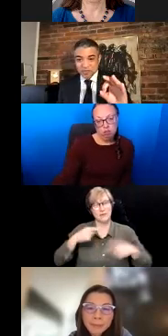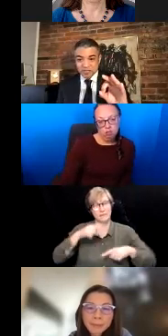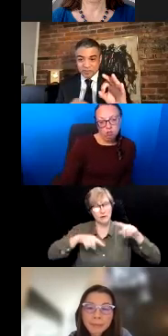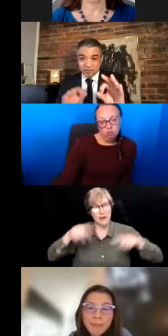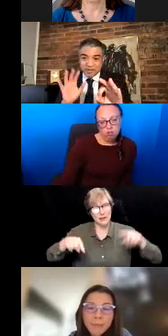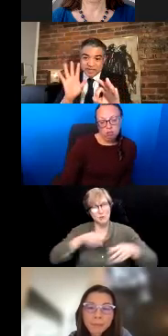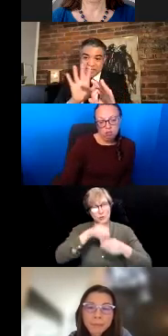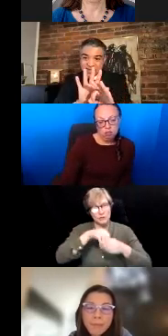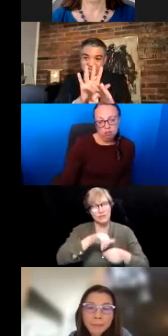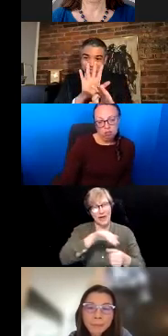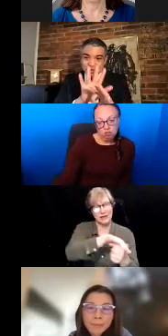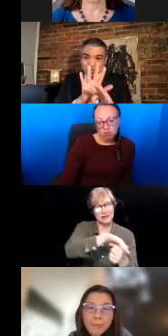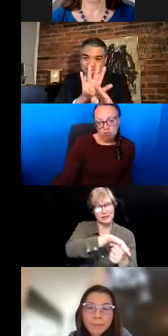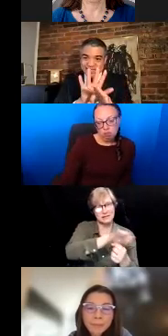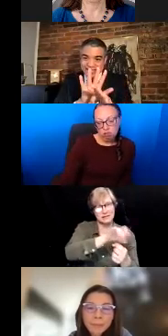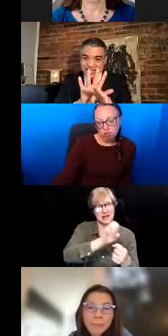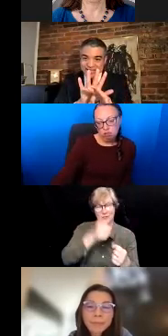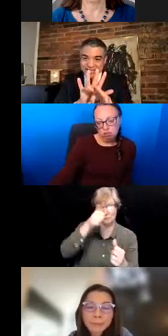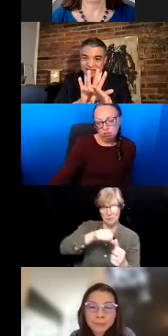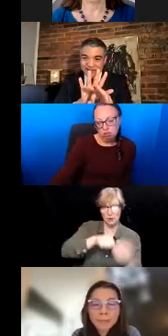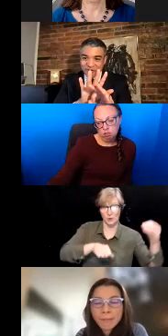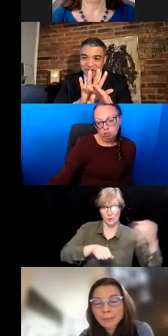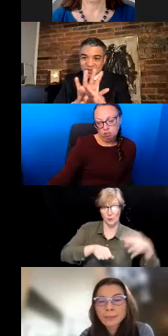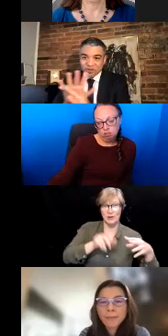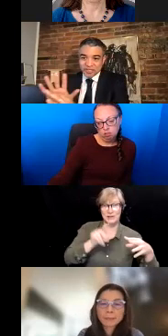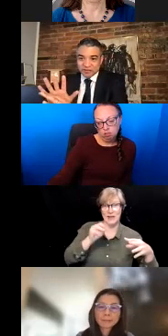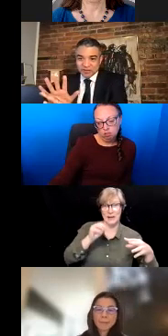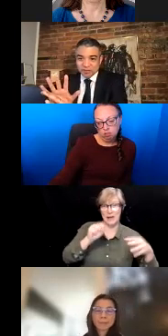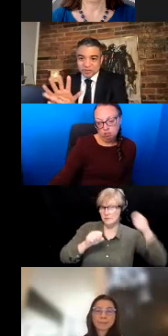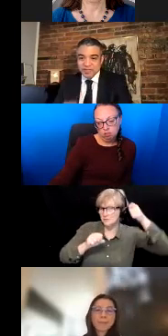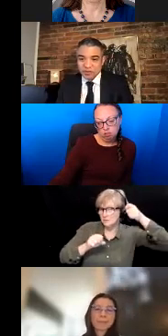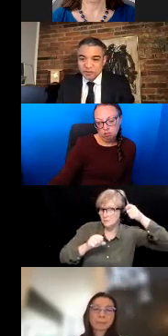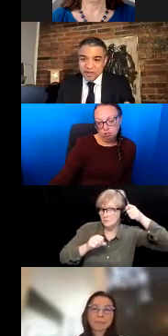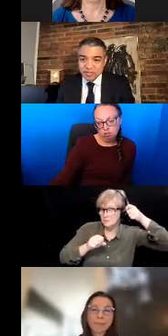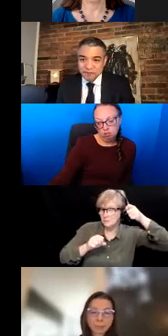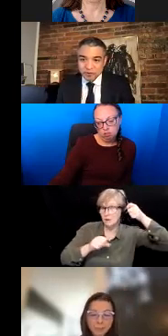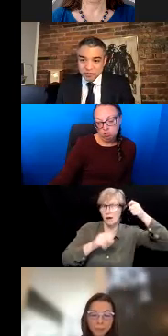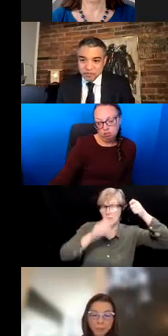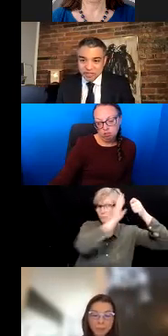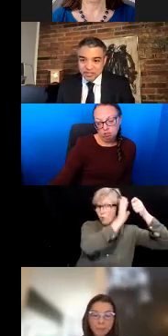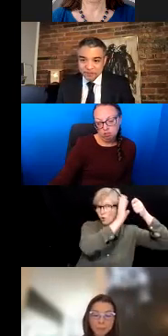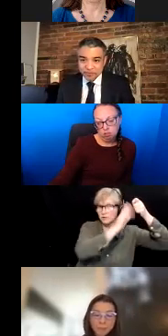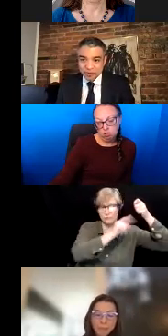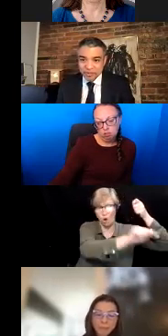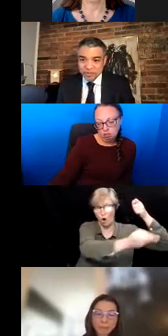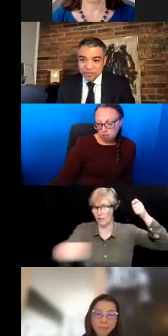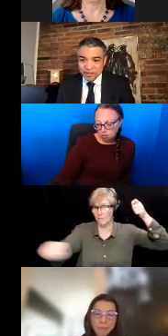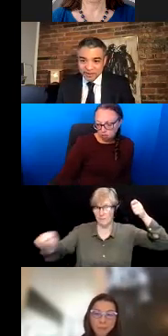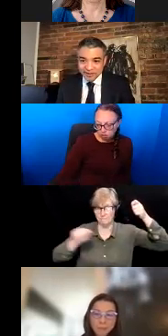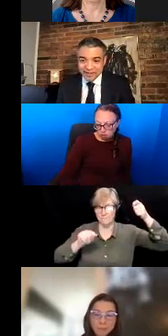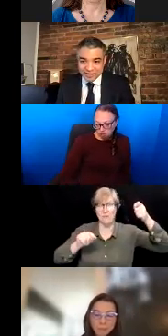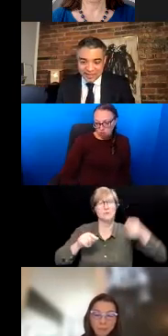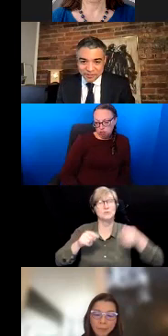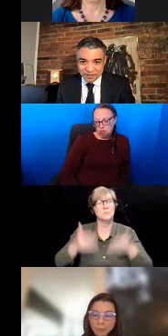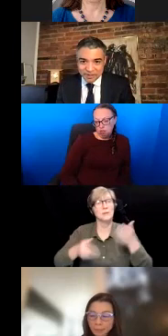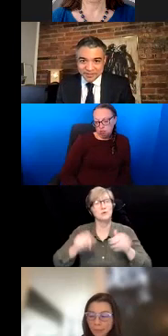because we're applying TMS to that site across all the individuals. Now you can imagine a future study, which, and